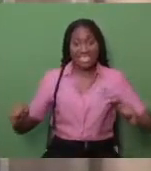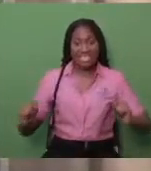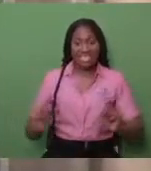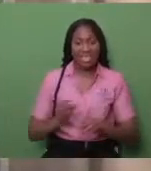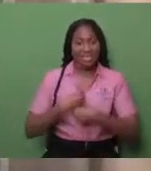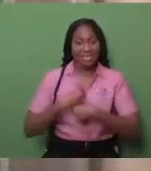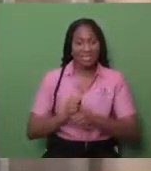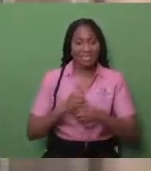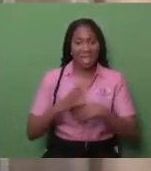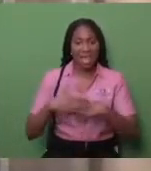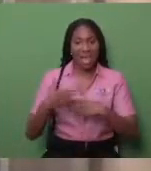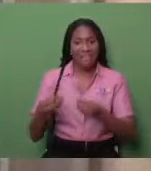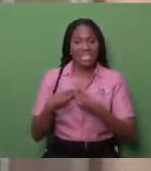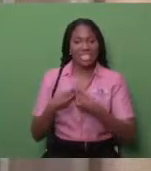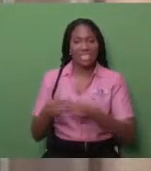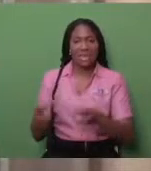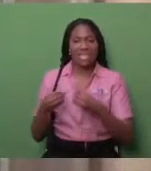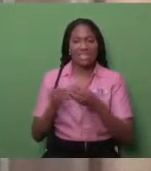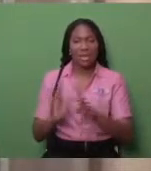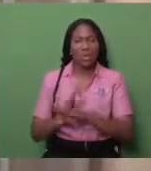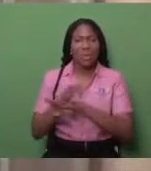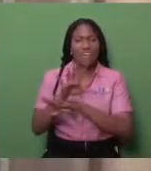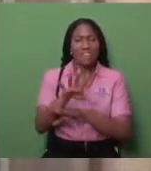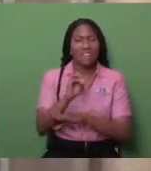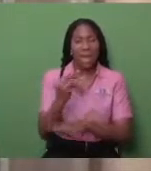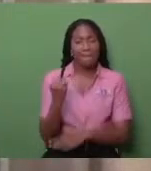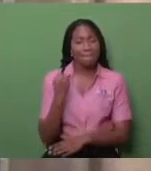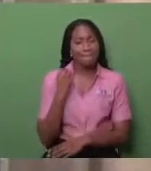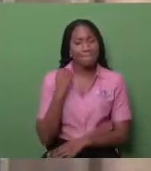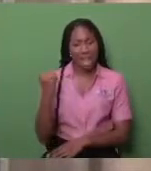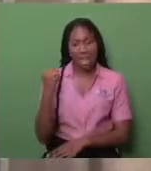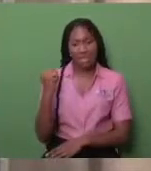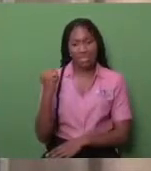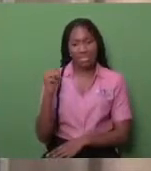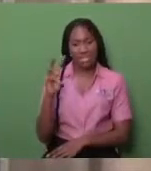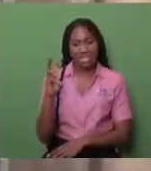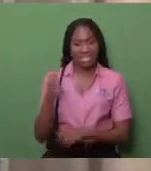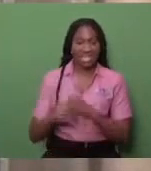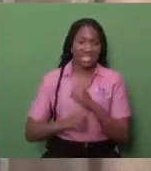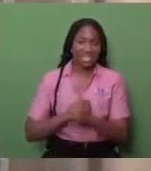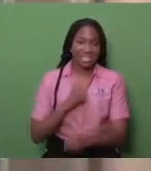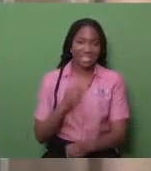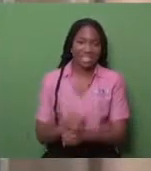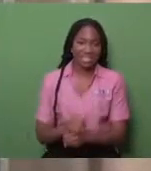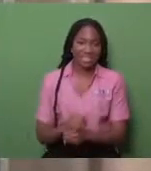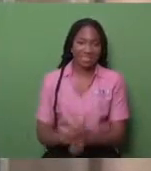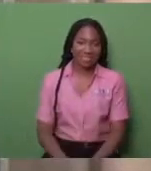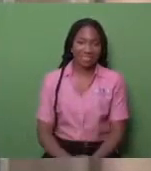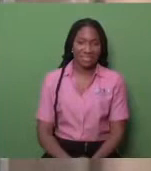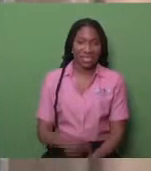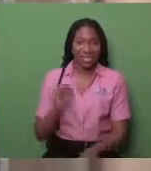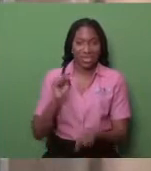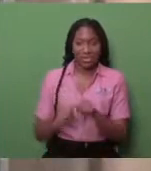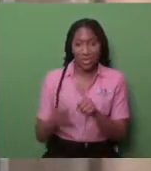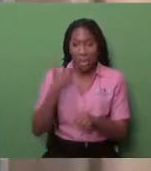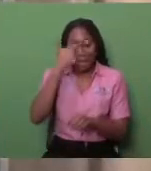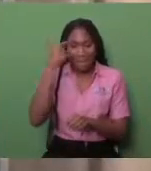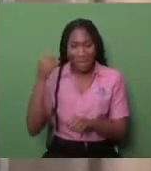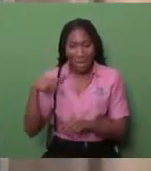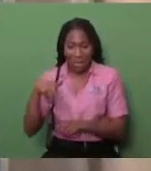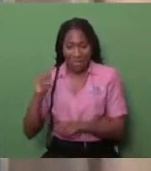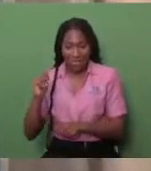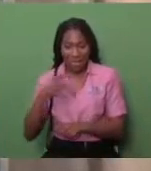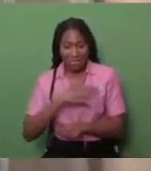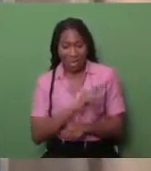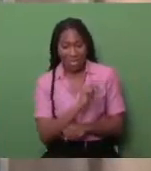over $15 million in 6 years. So we were at a severe disadvantage because of bad mind, I see. They must admit it, did